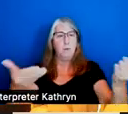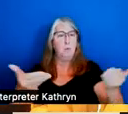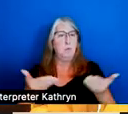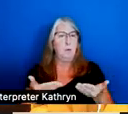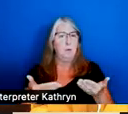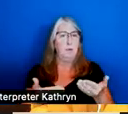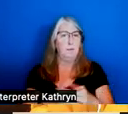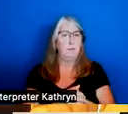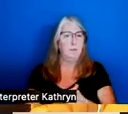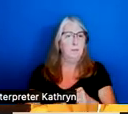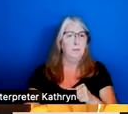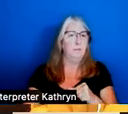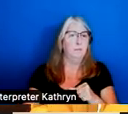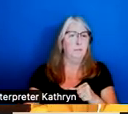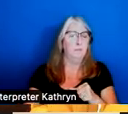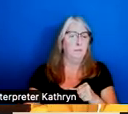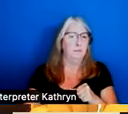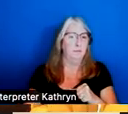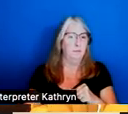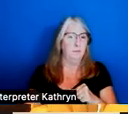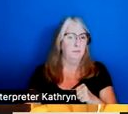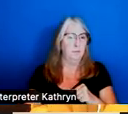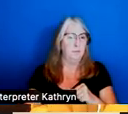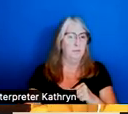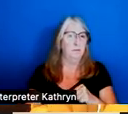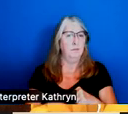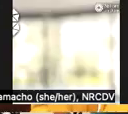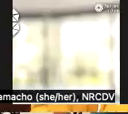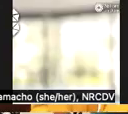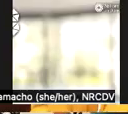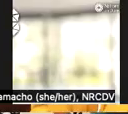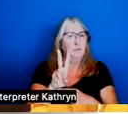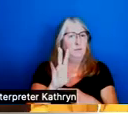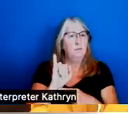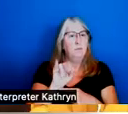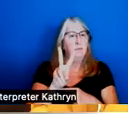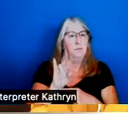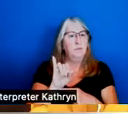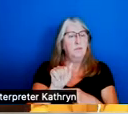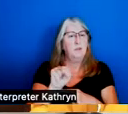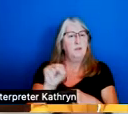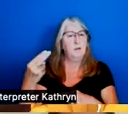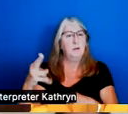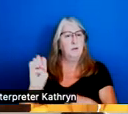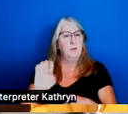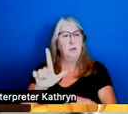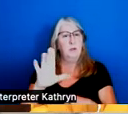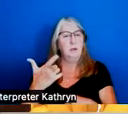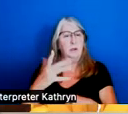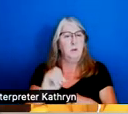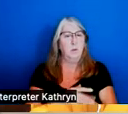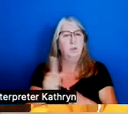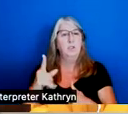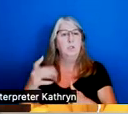welcome Vivian Huelgo. Vivian serves as Chief Programs Officer at Esperanza United. Vivian is a